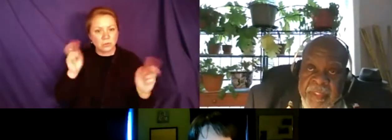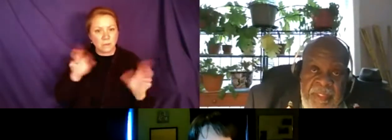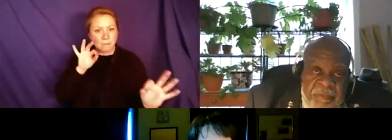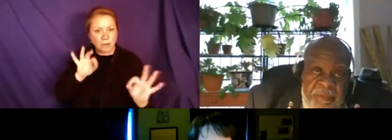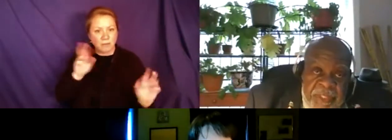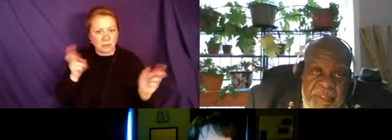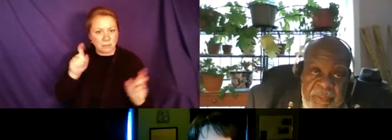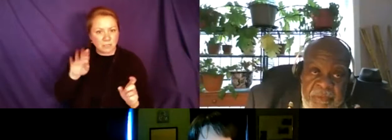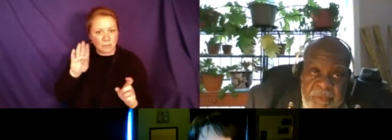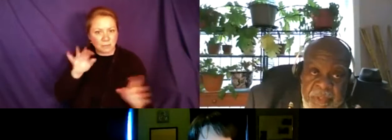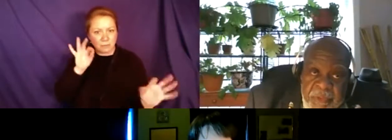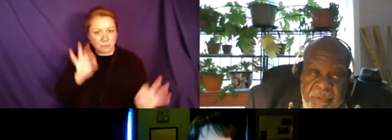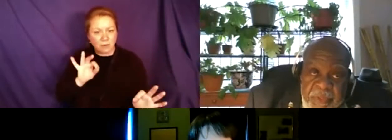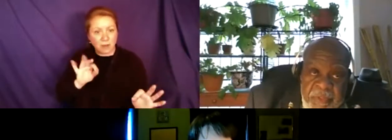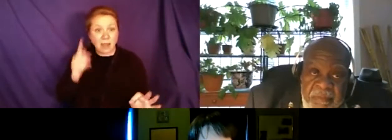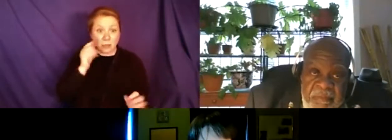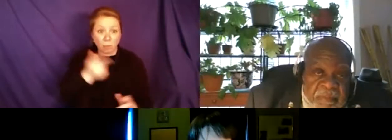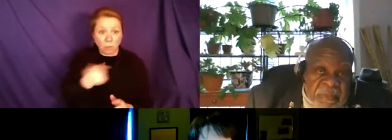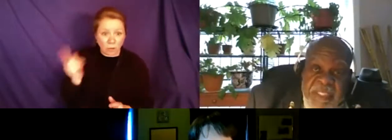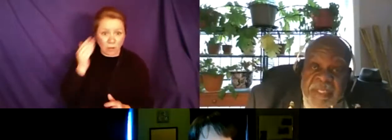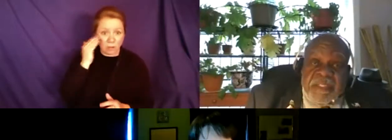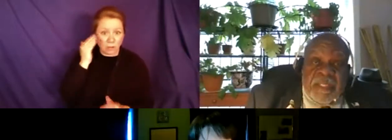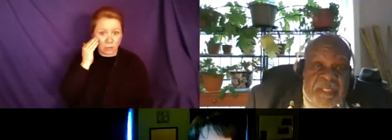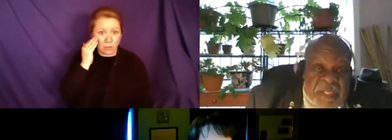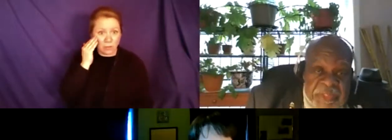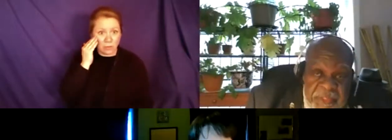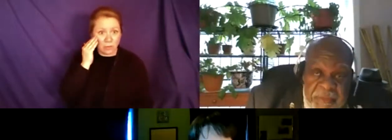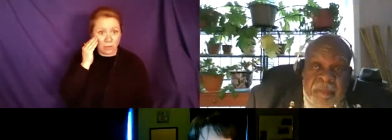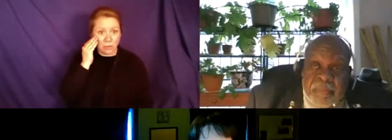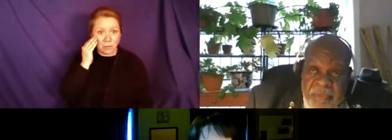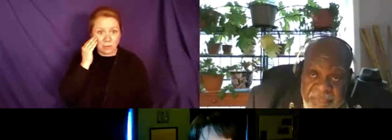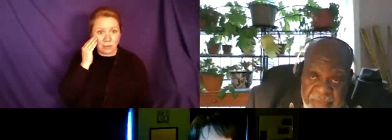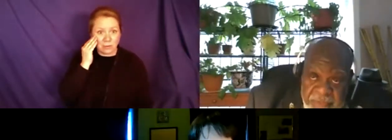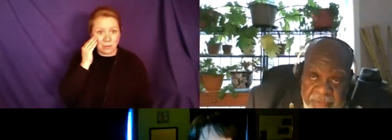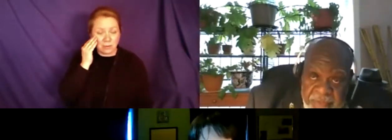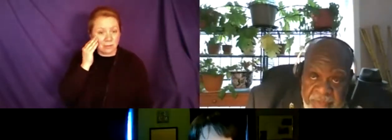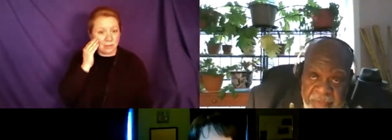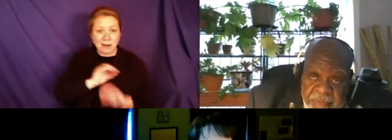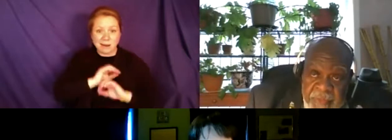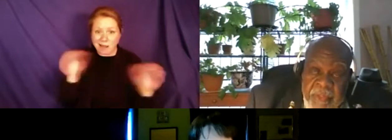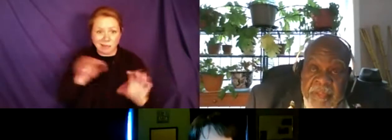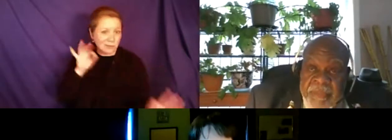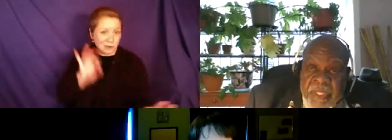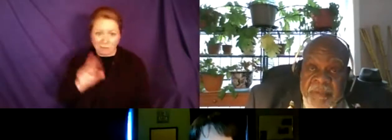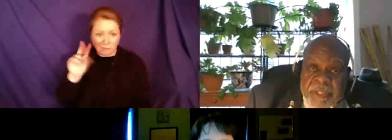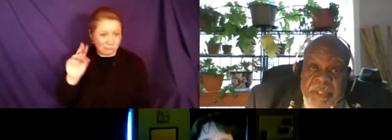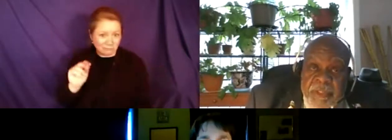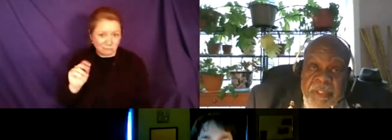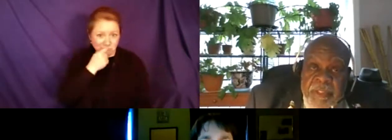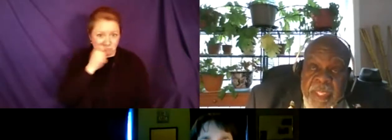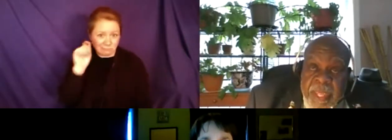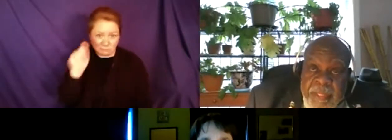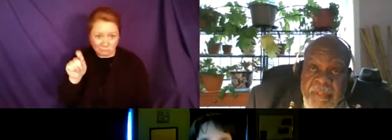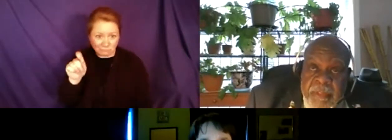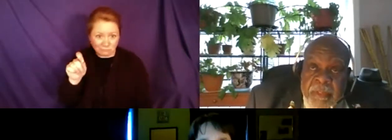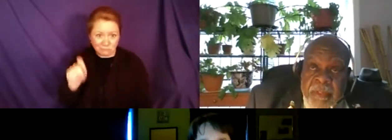And I think everybody in this room knows, taint nothing perfect. Sometimes we just need